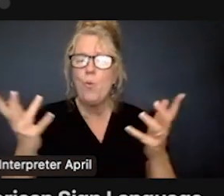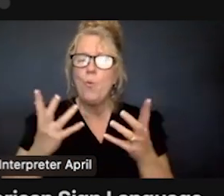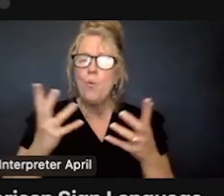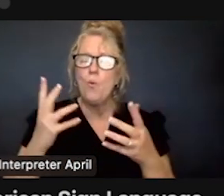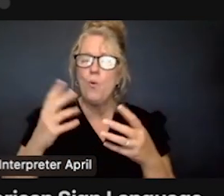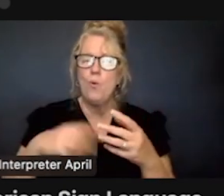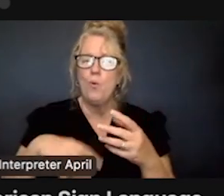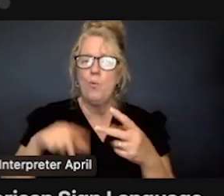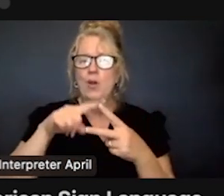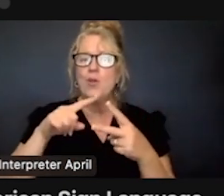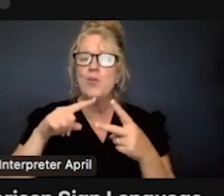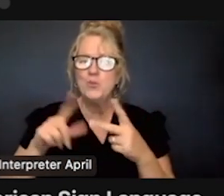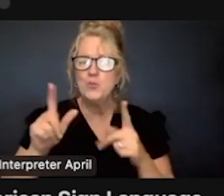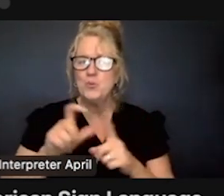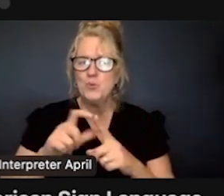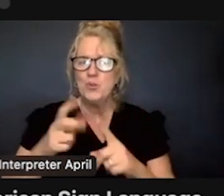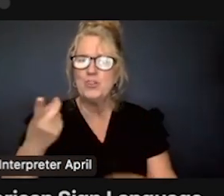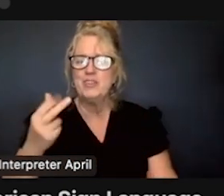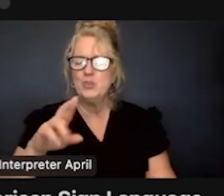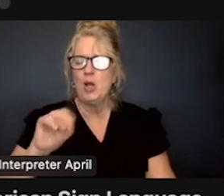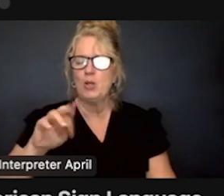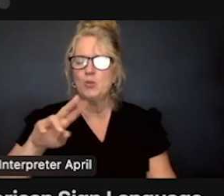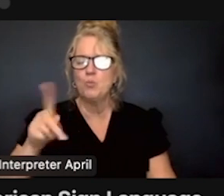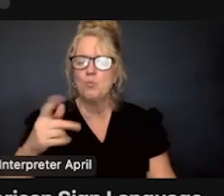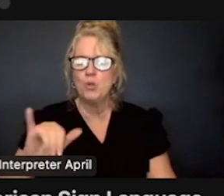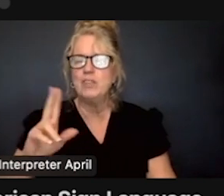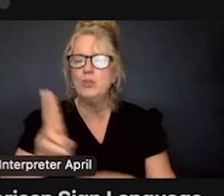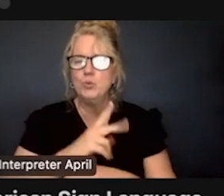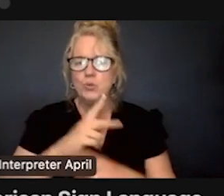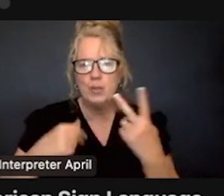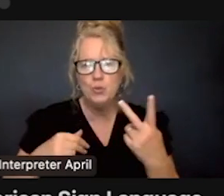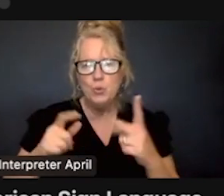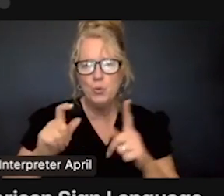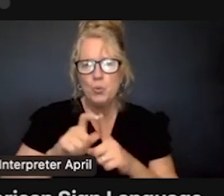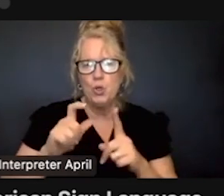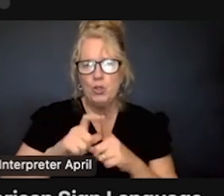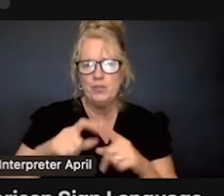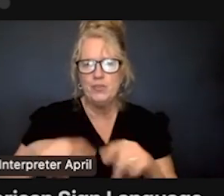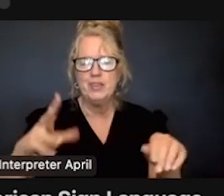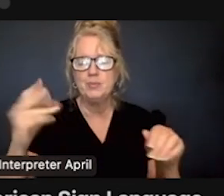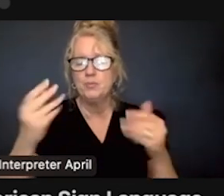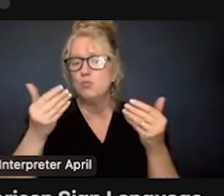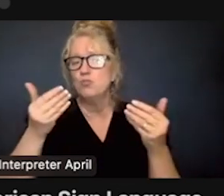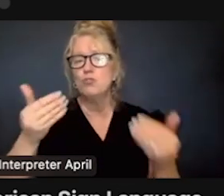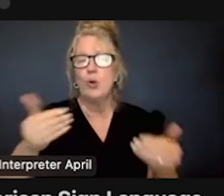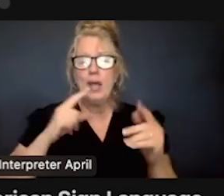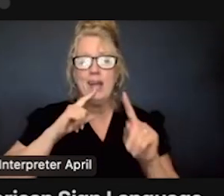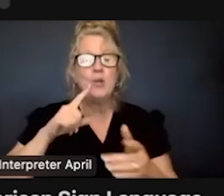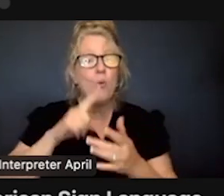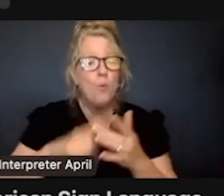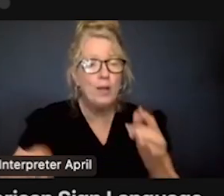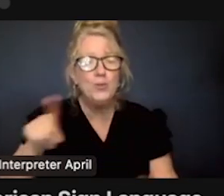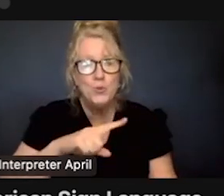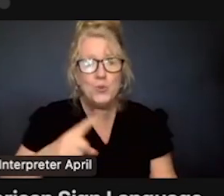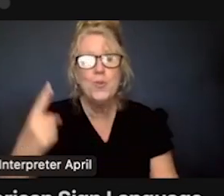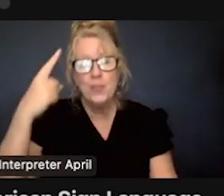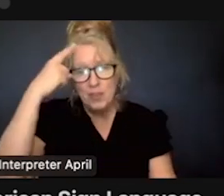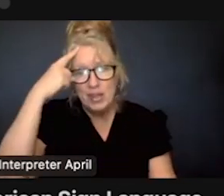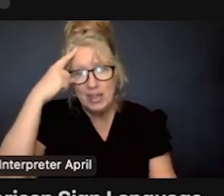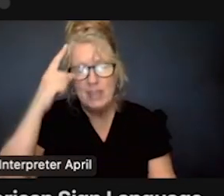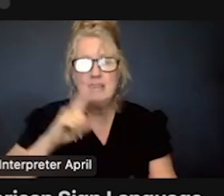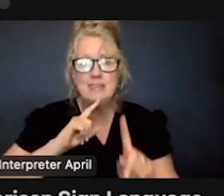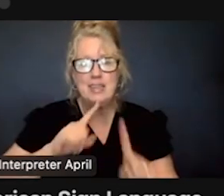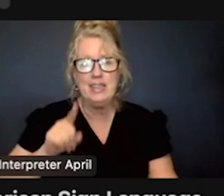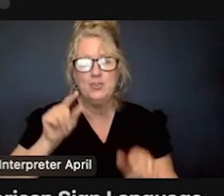2 words Dr. Murthy used? So go ahead and answer what you think it is in